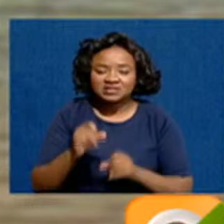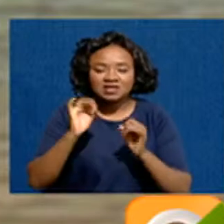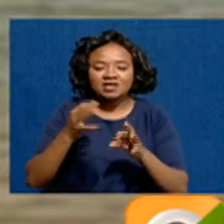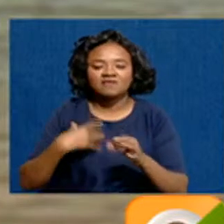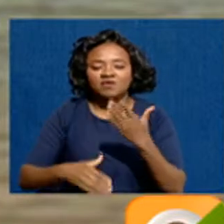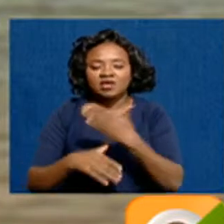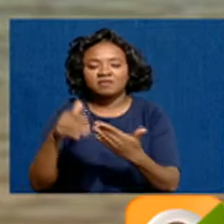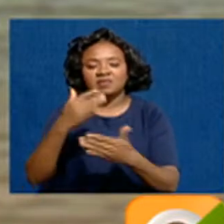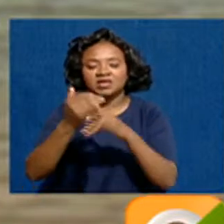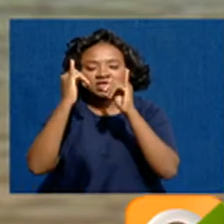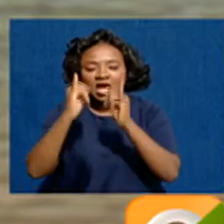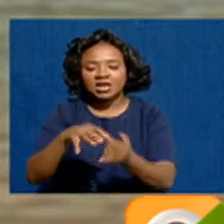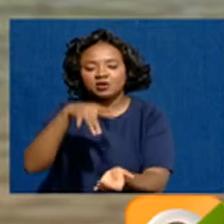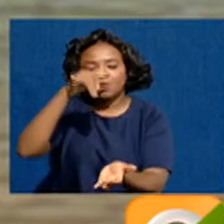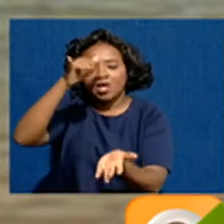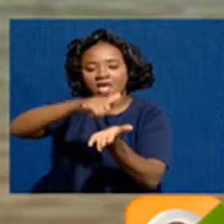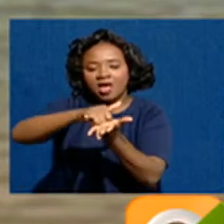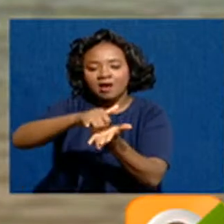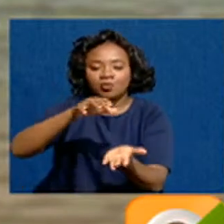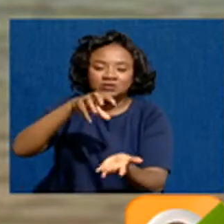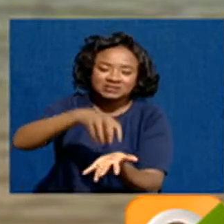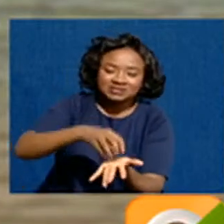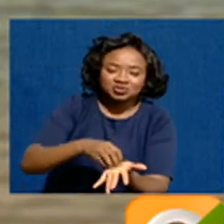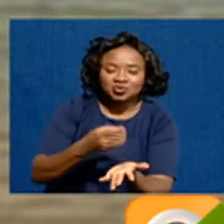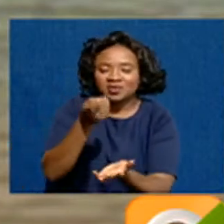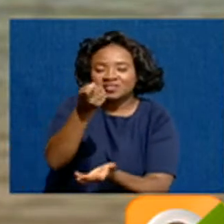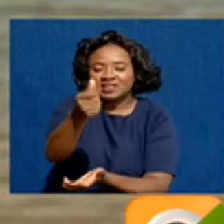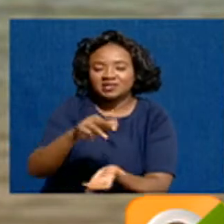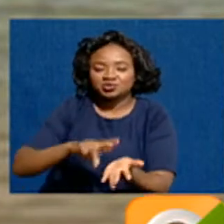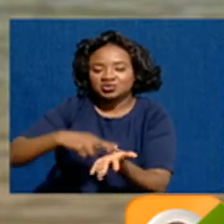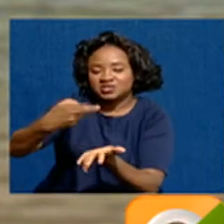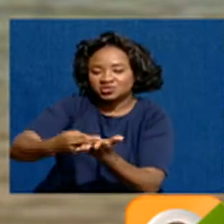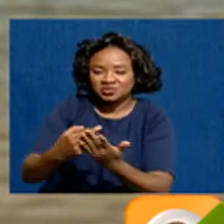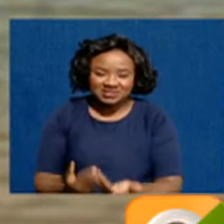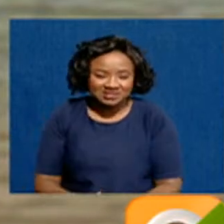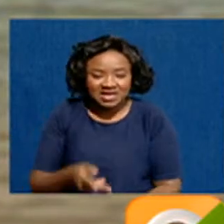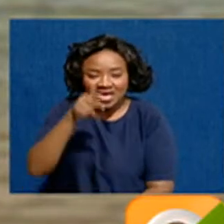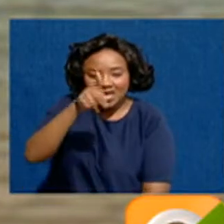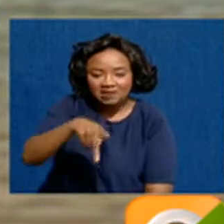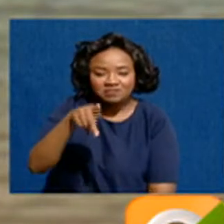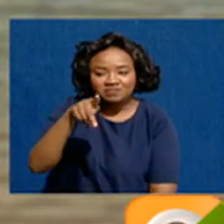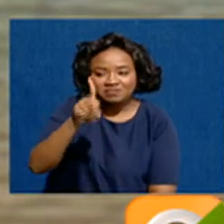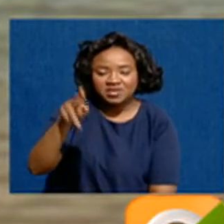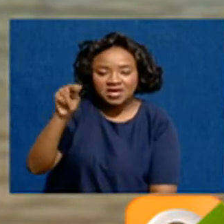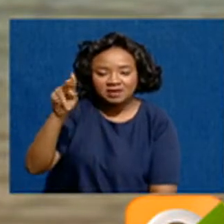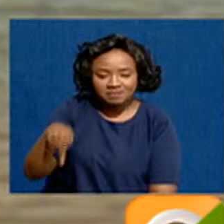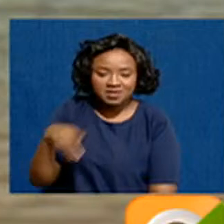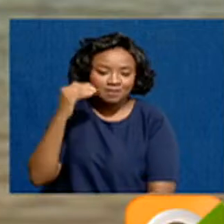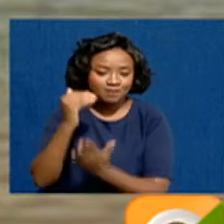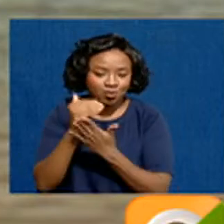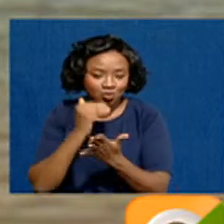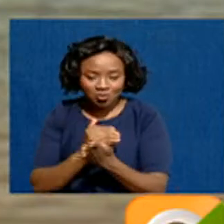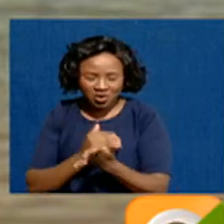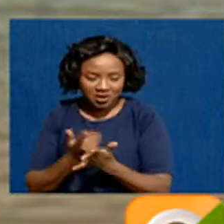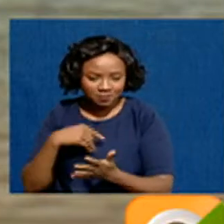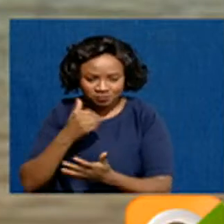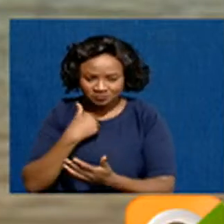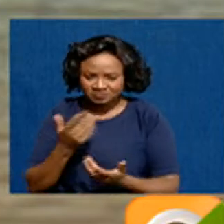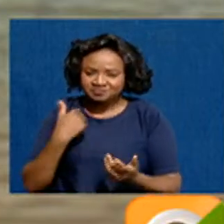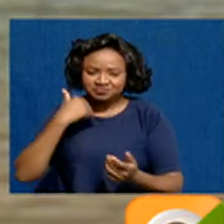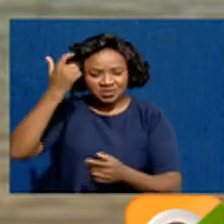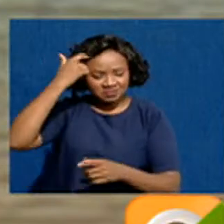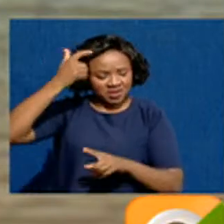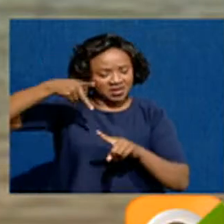terminal with the little resources, with the PPP program that we are procuring at the moment, I have no doubt in my mind